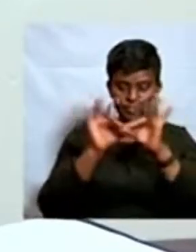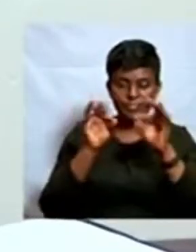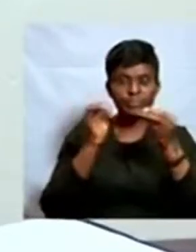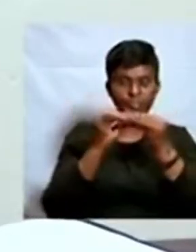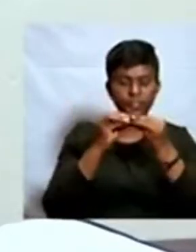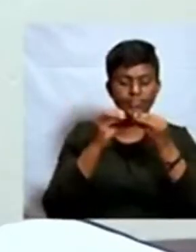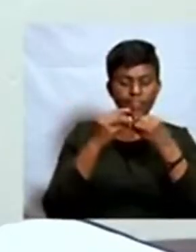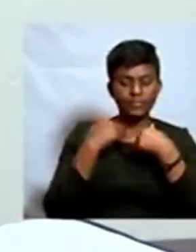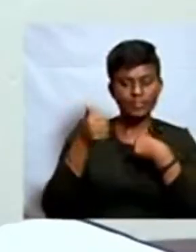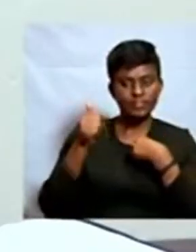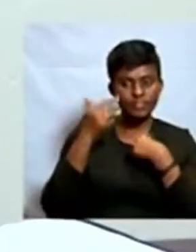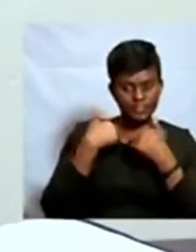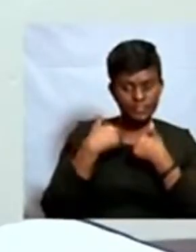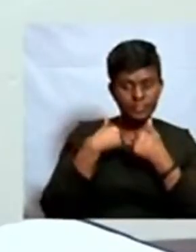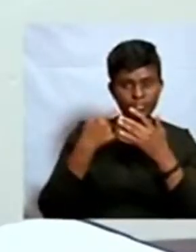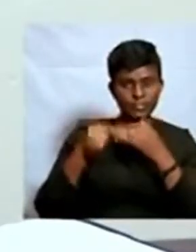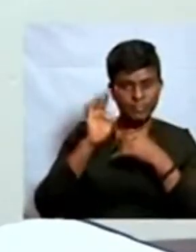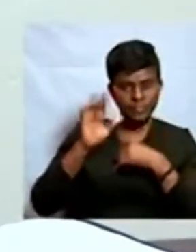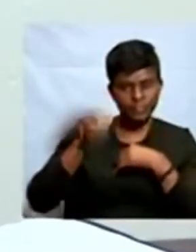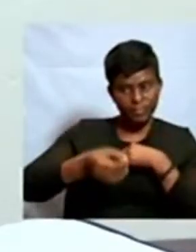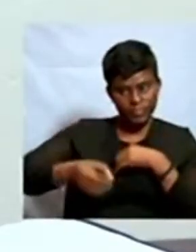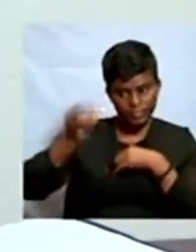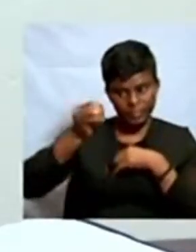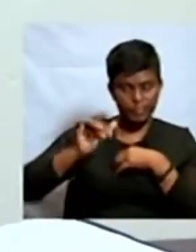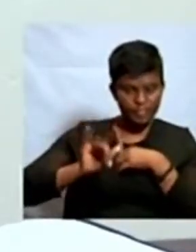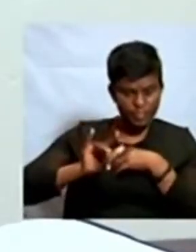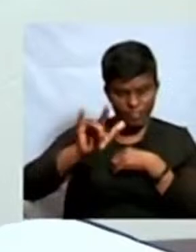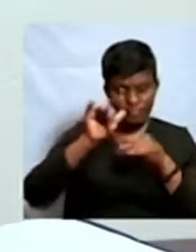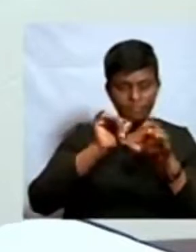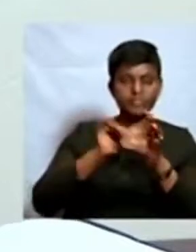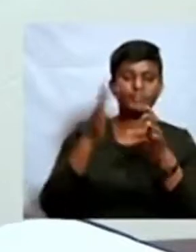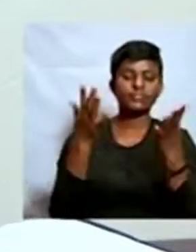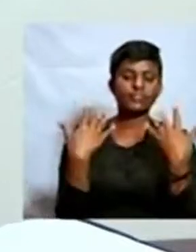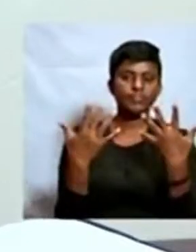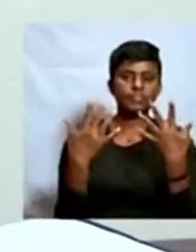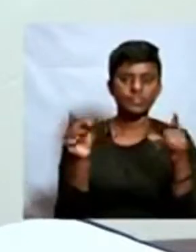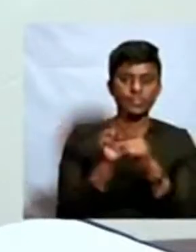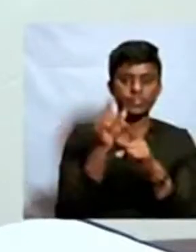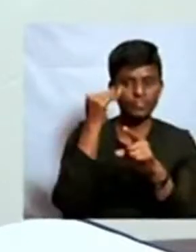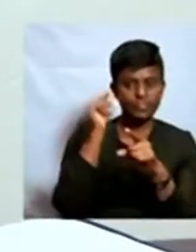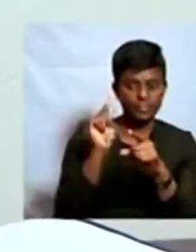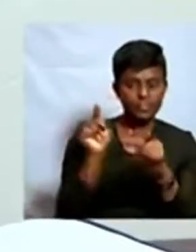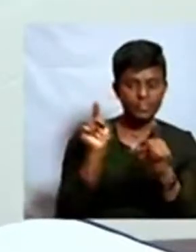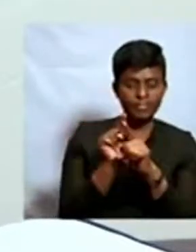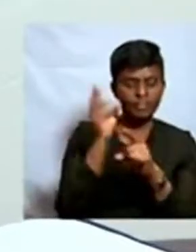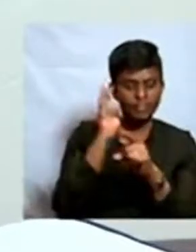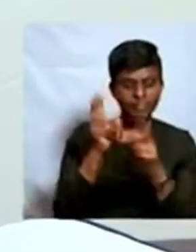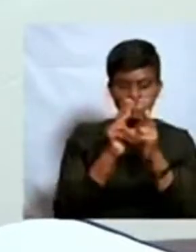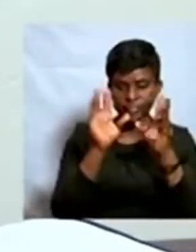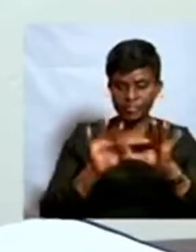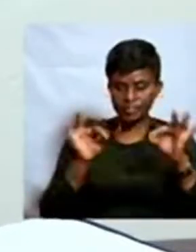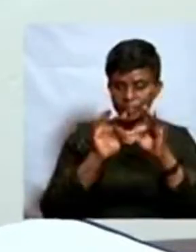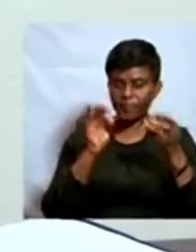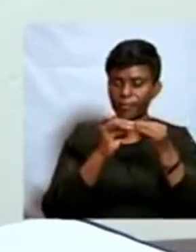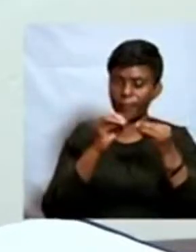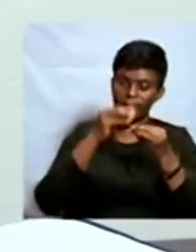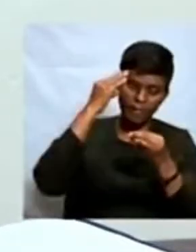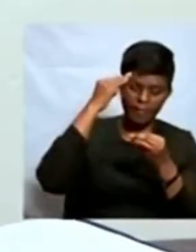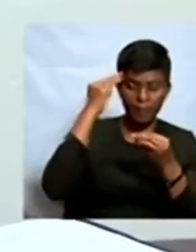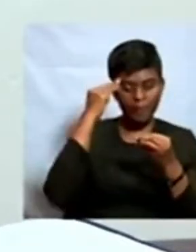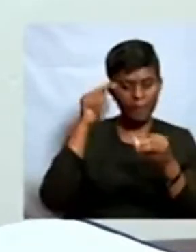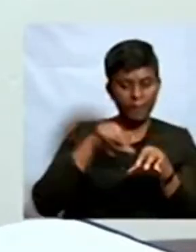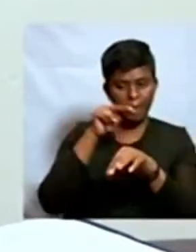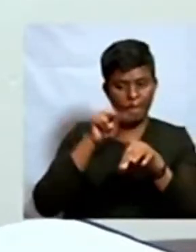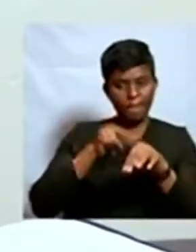that you take your own destiny in your hands. And that is why it was critical to establish the national